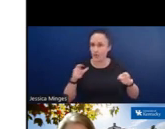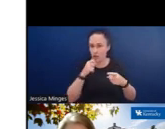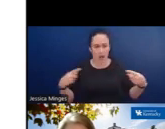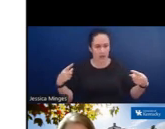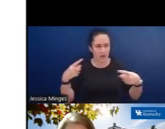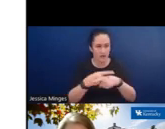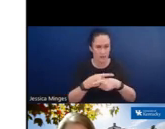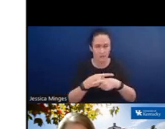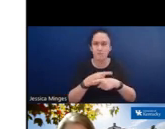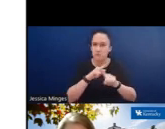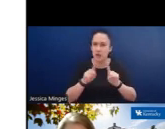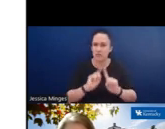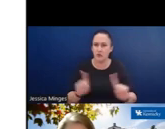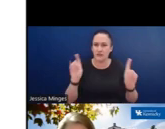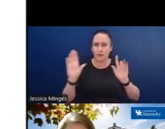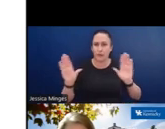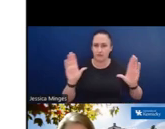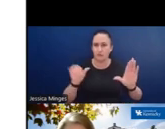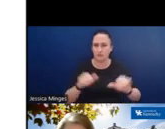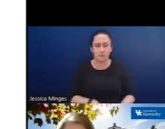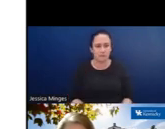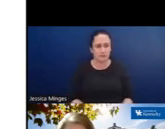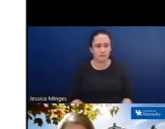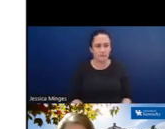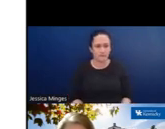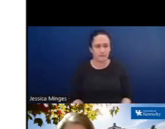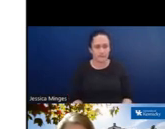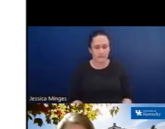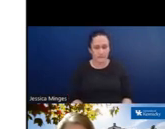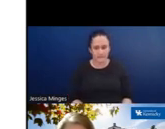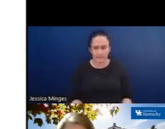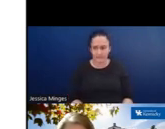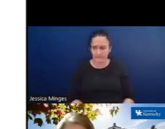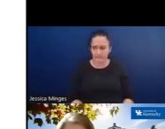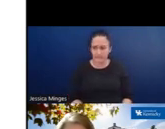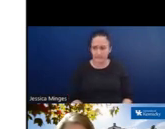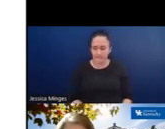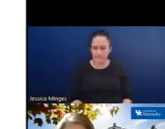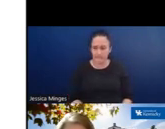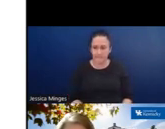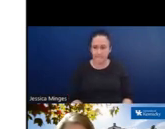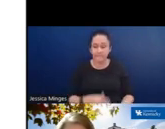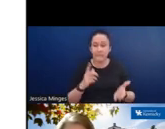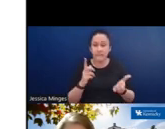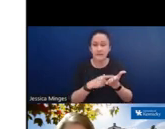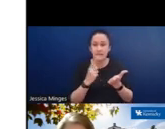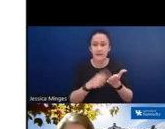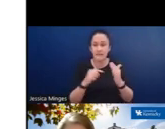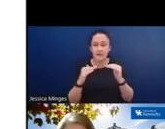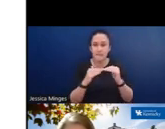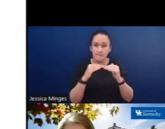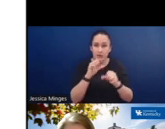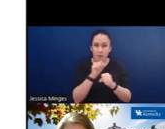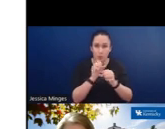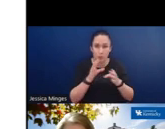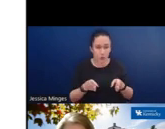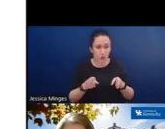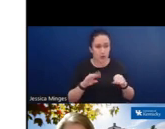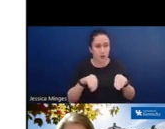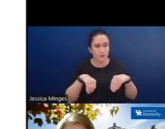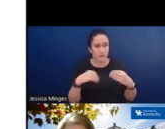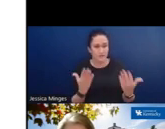have different roles. And so sometimes peer workers